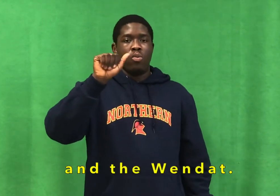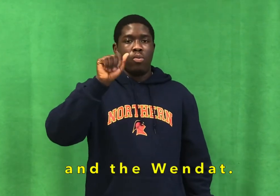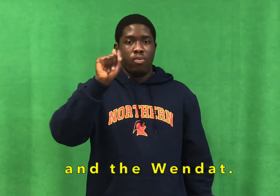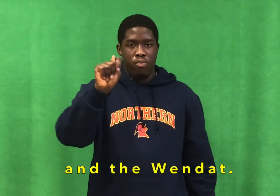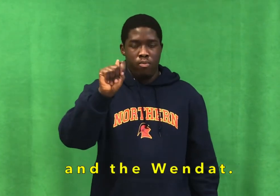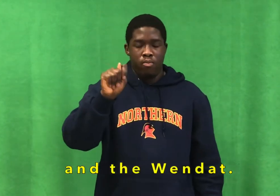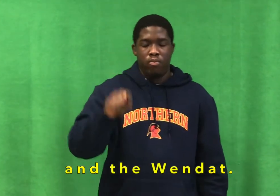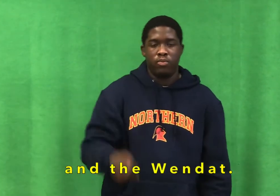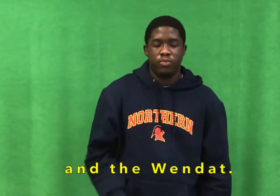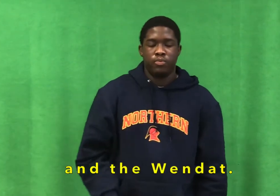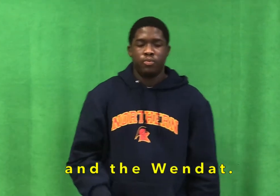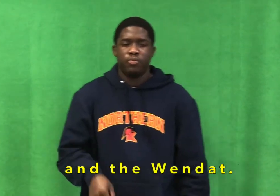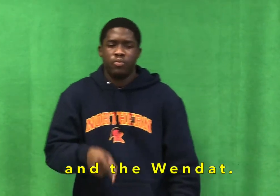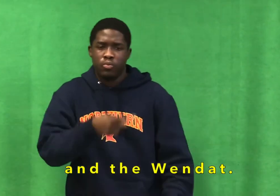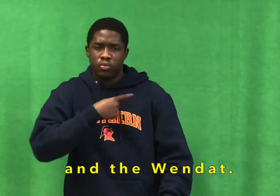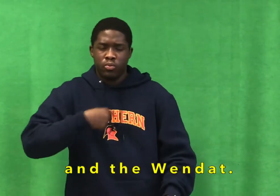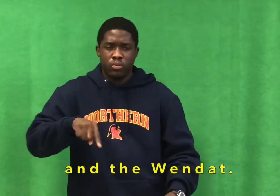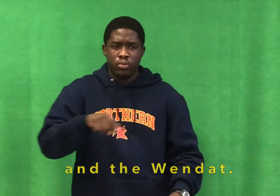and the Wendat.